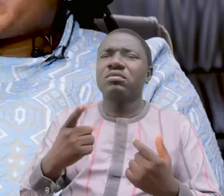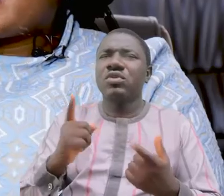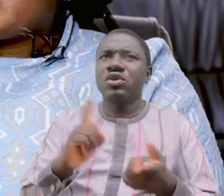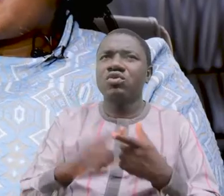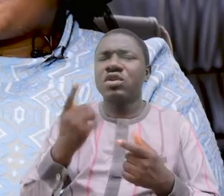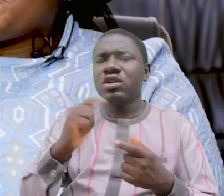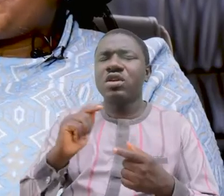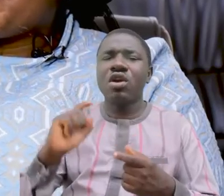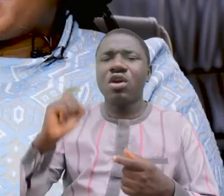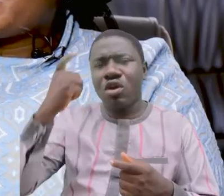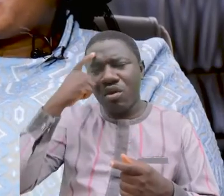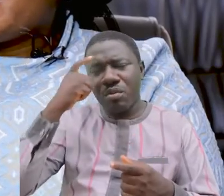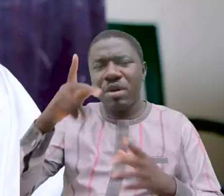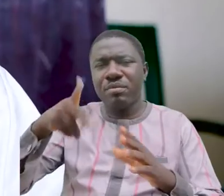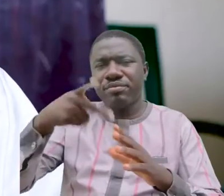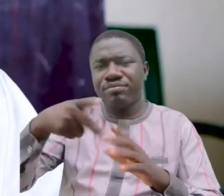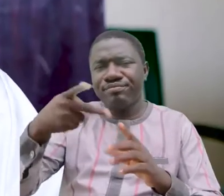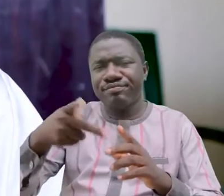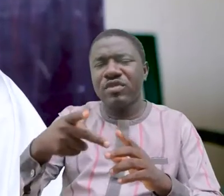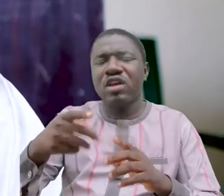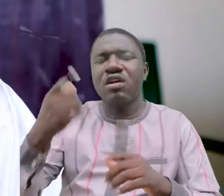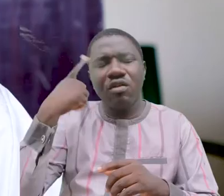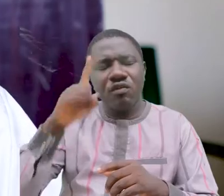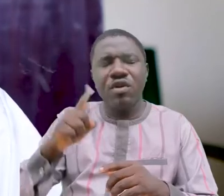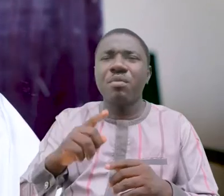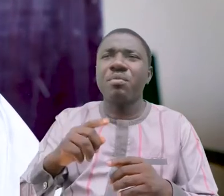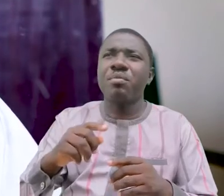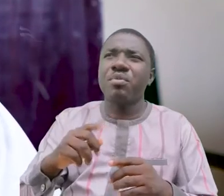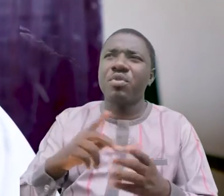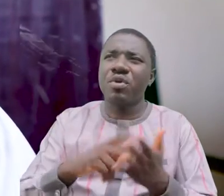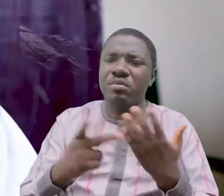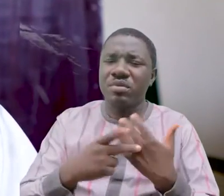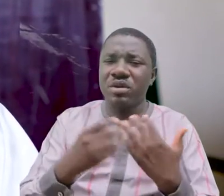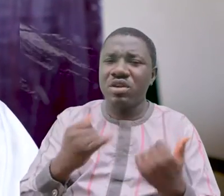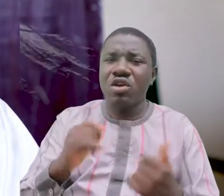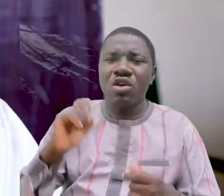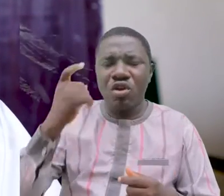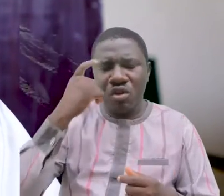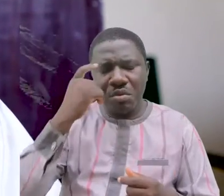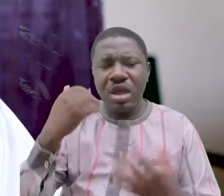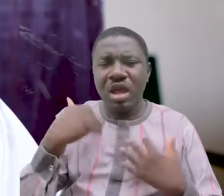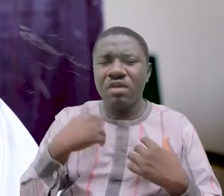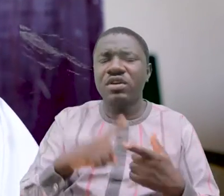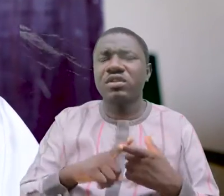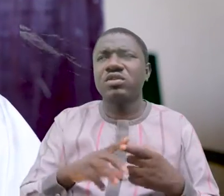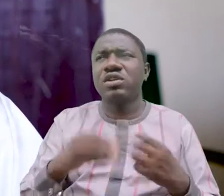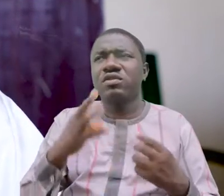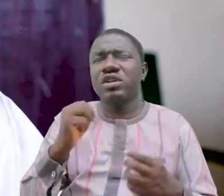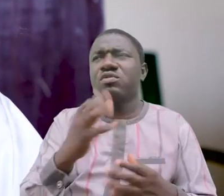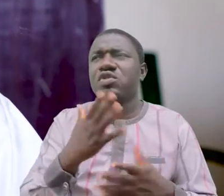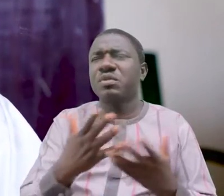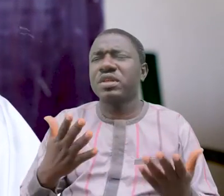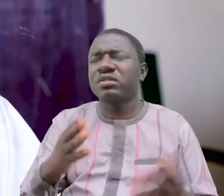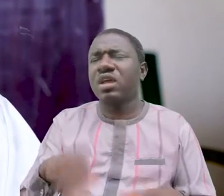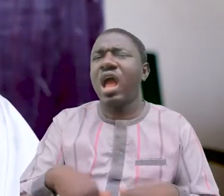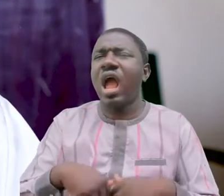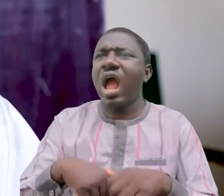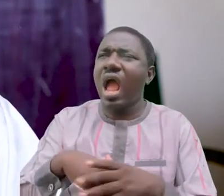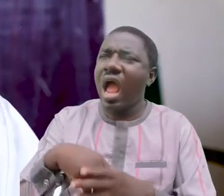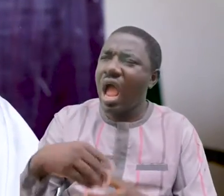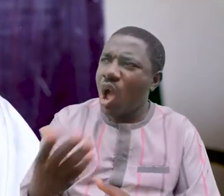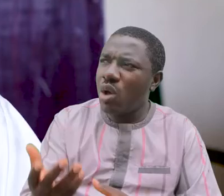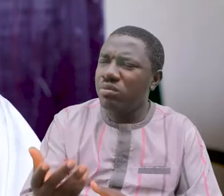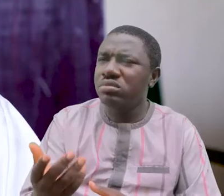government prioritization of programs. Now the government will start to intervene, giving them some things out or what have